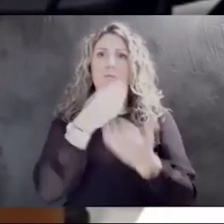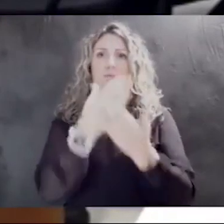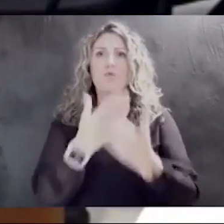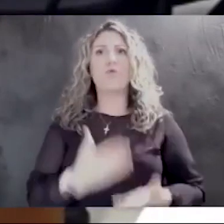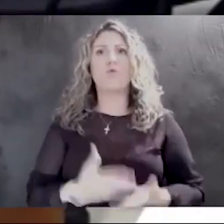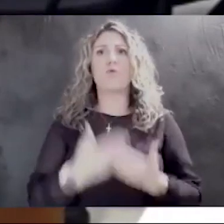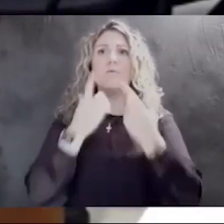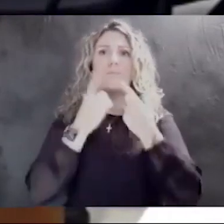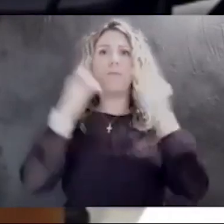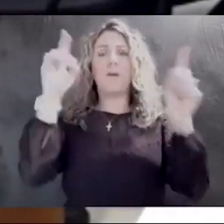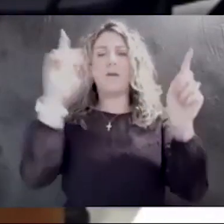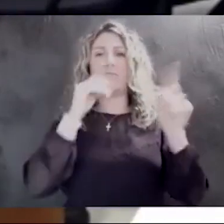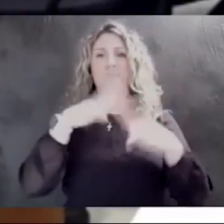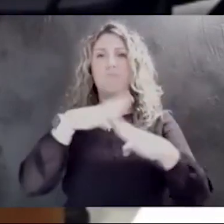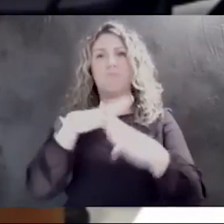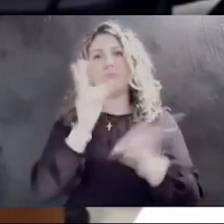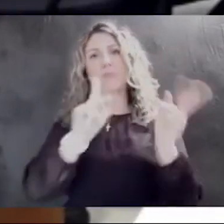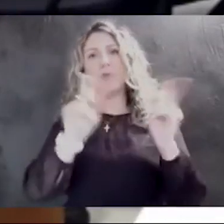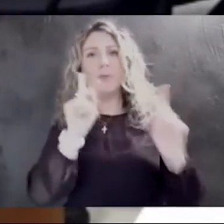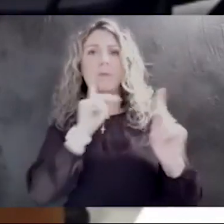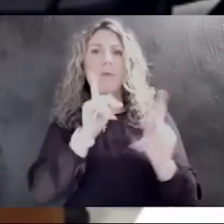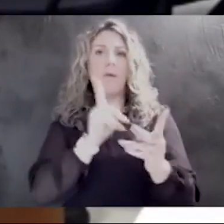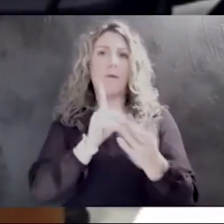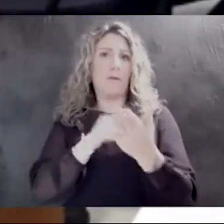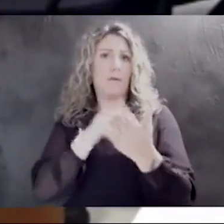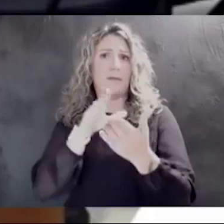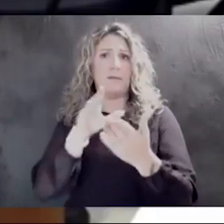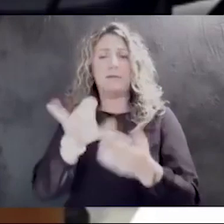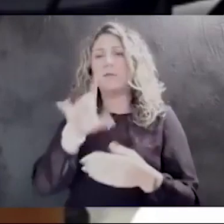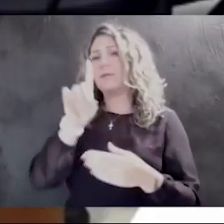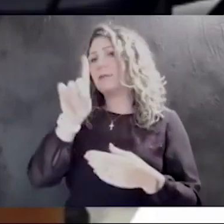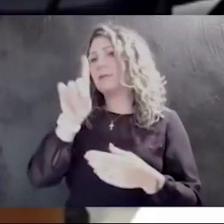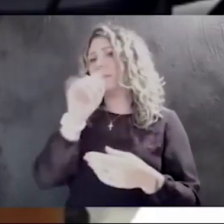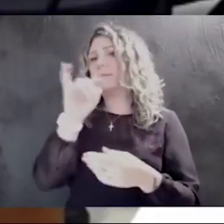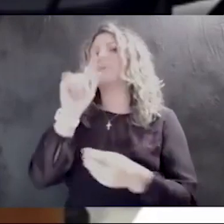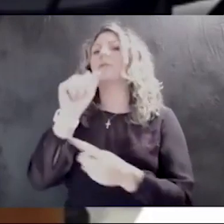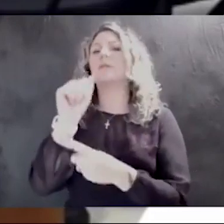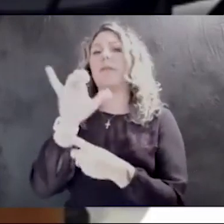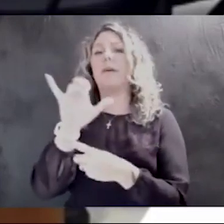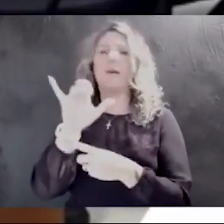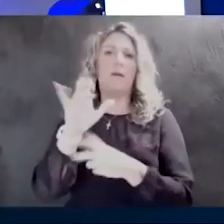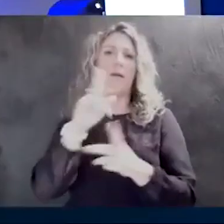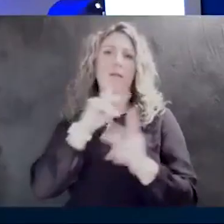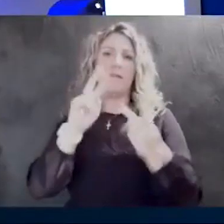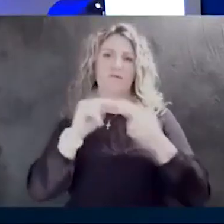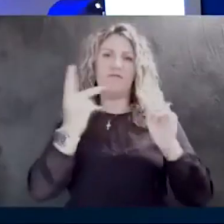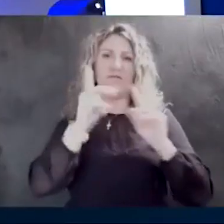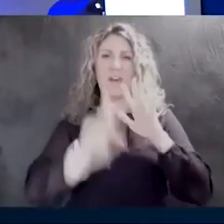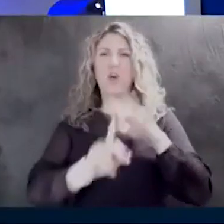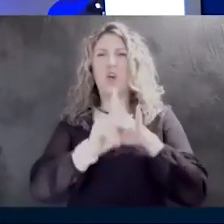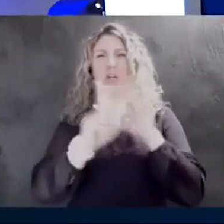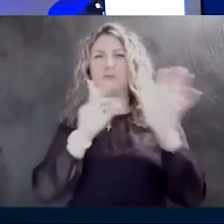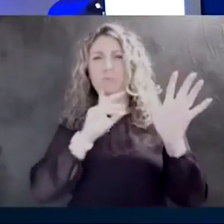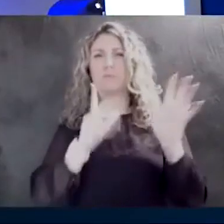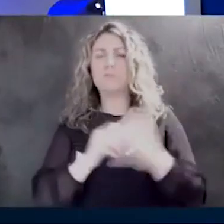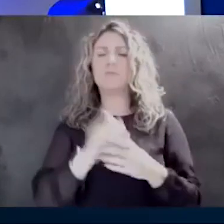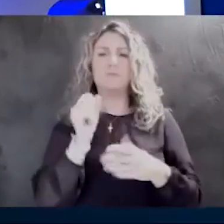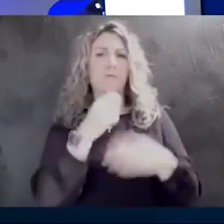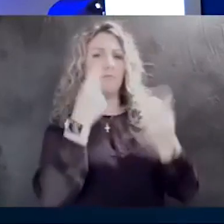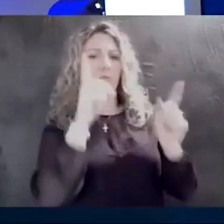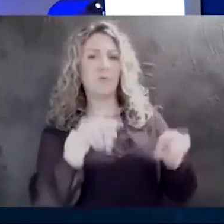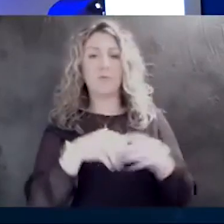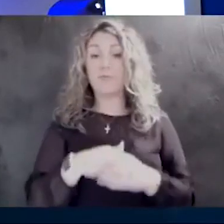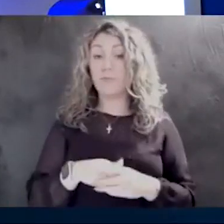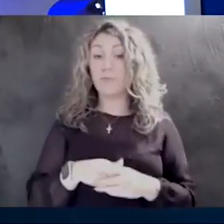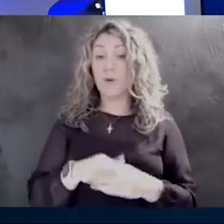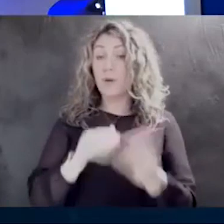protect people and protect even against the Delta variant. So I concur. Dr. Fauci this morning, I heard on